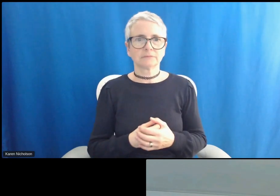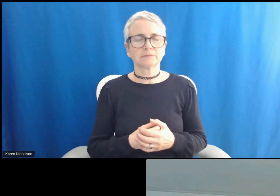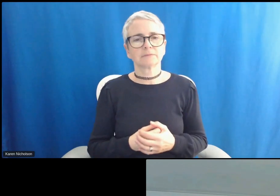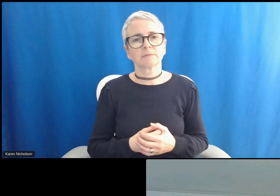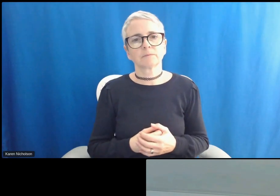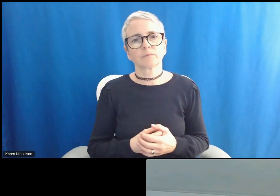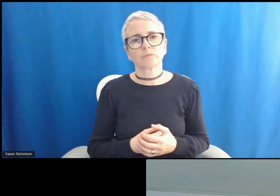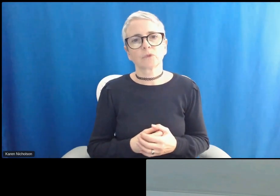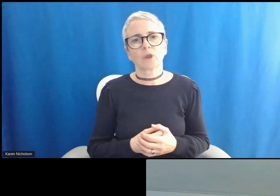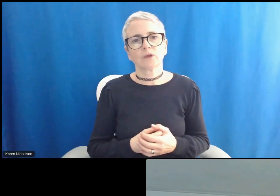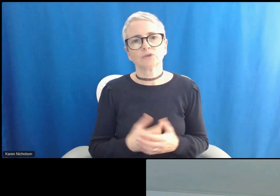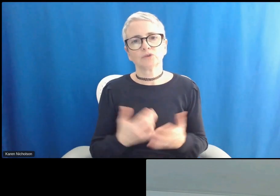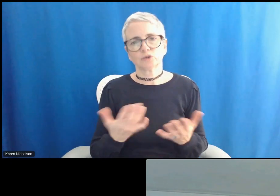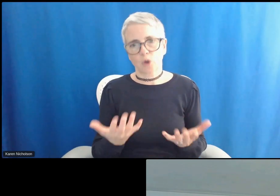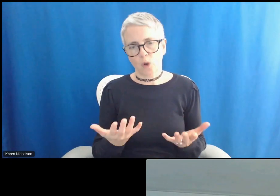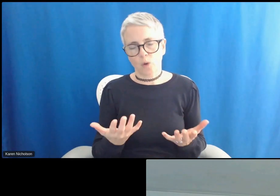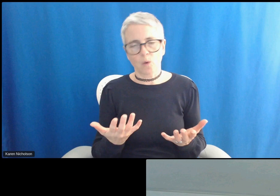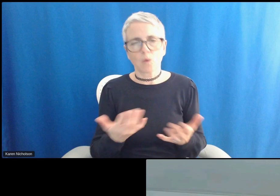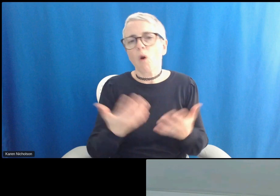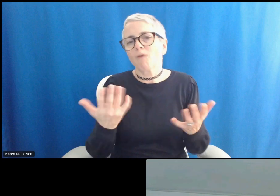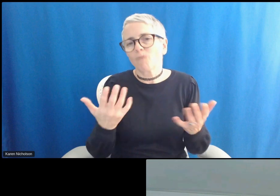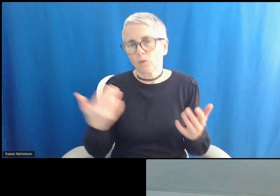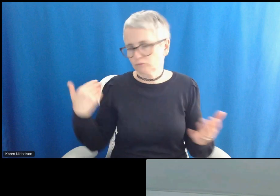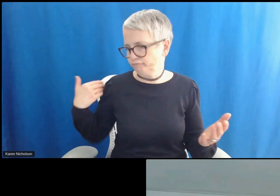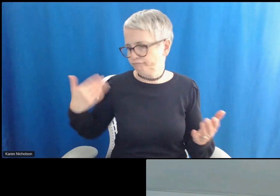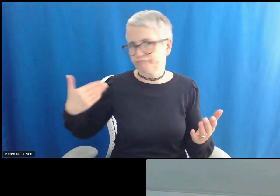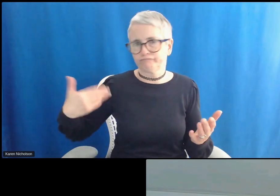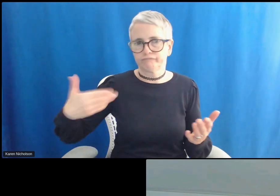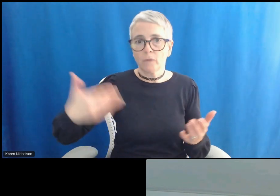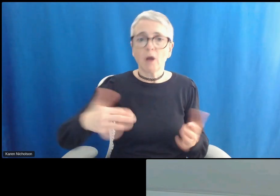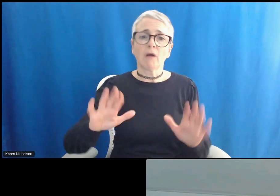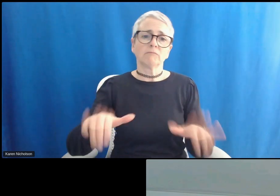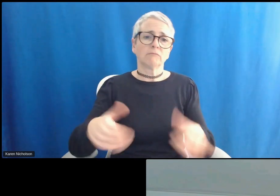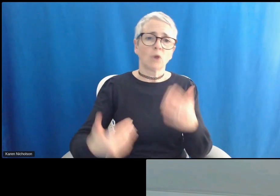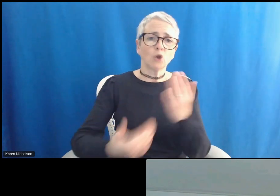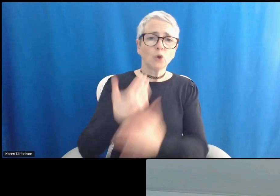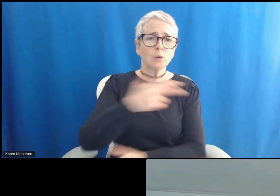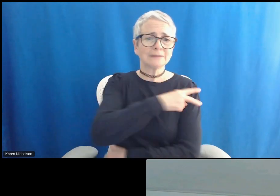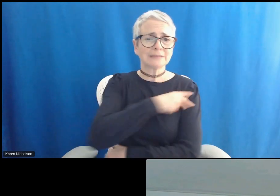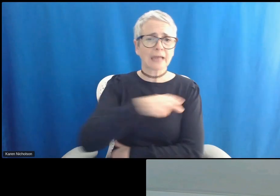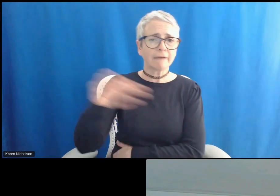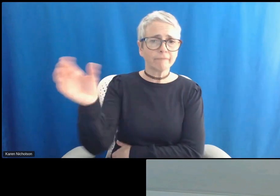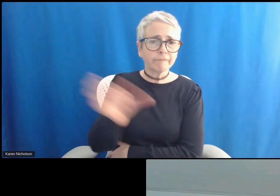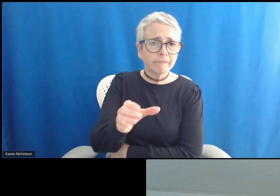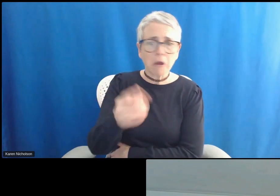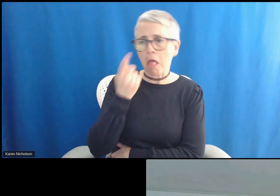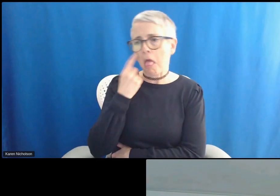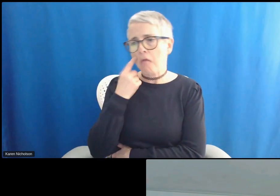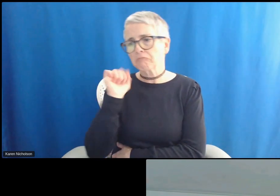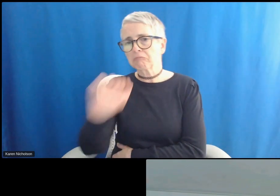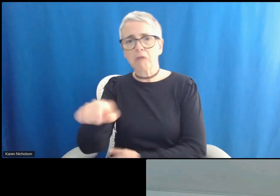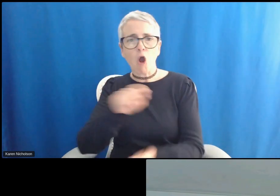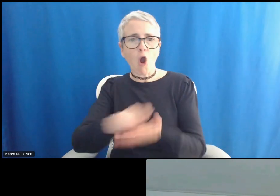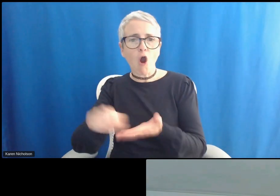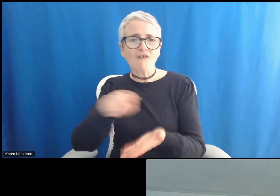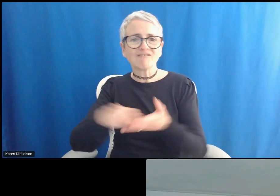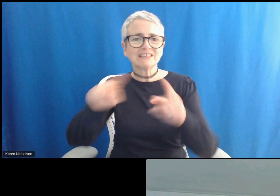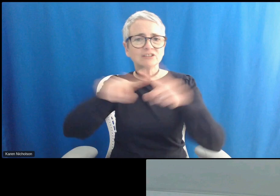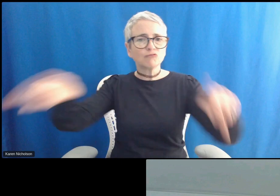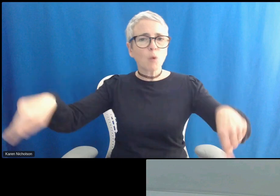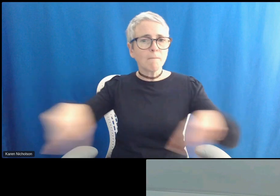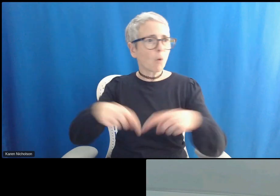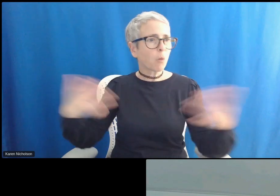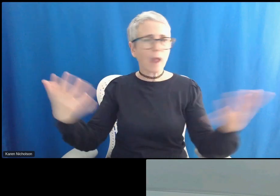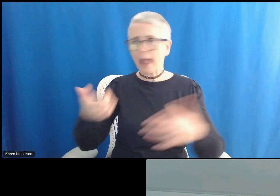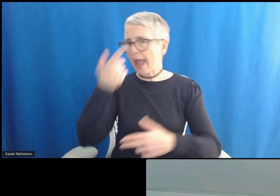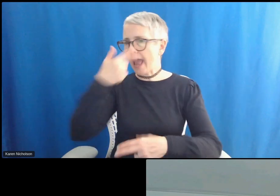So the traditional practice was, we have a new member of staff, we just look at what's the office space available or desk space